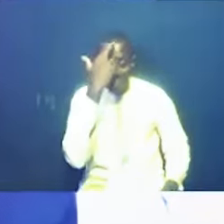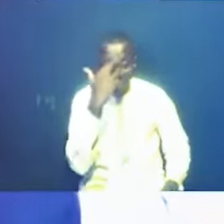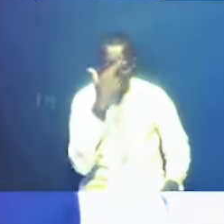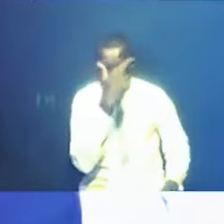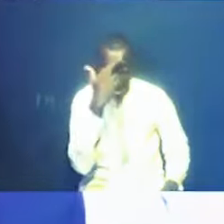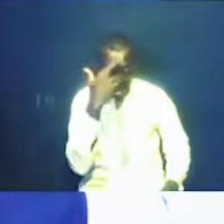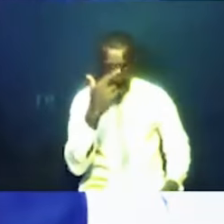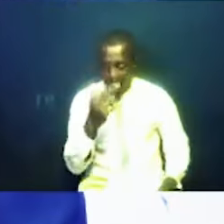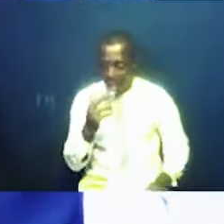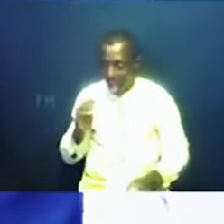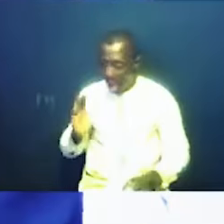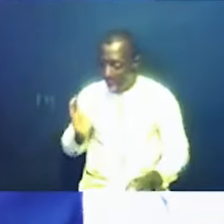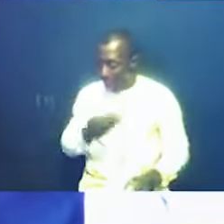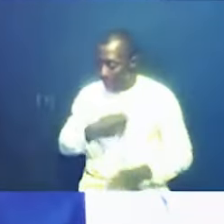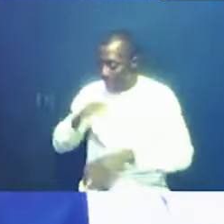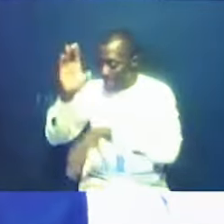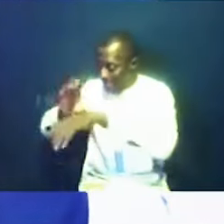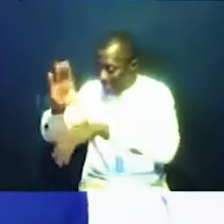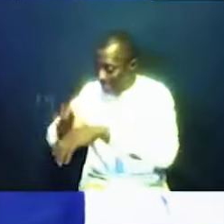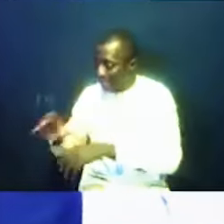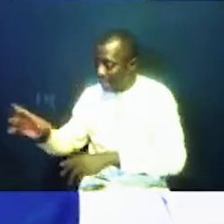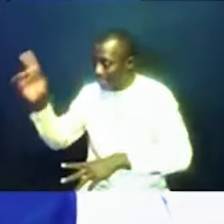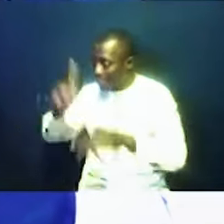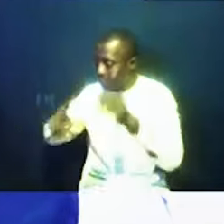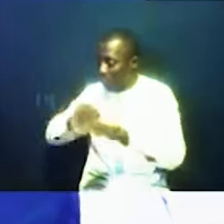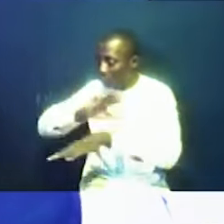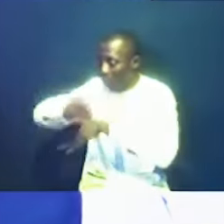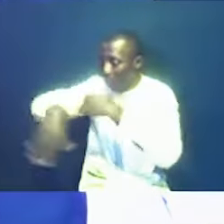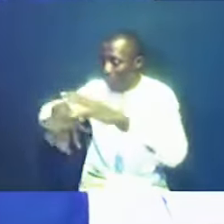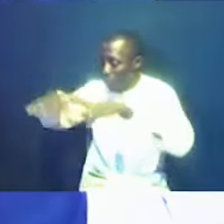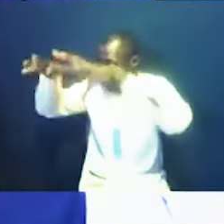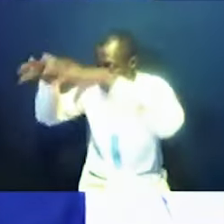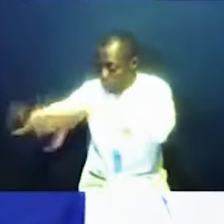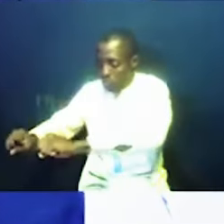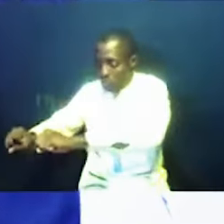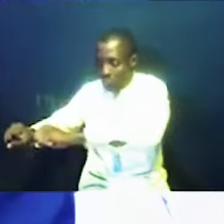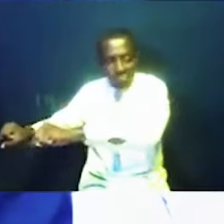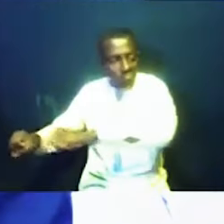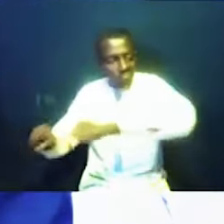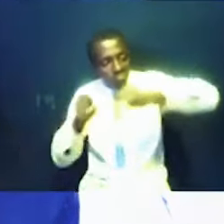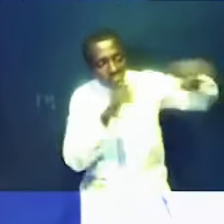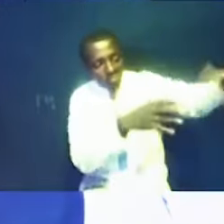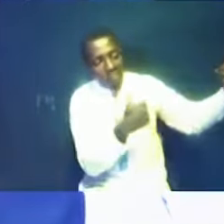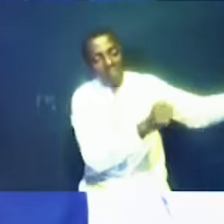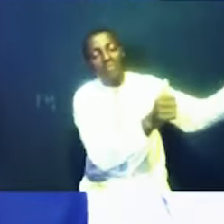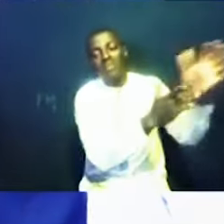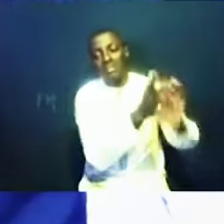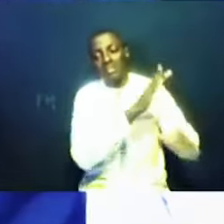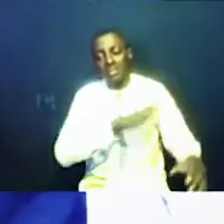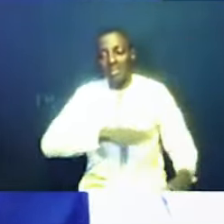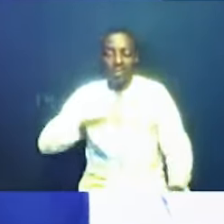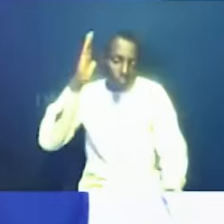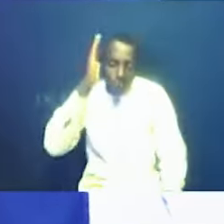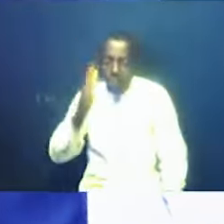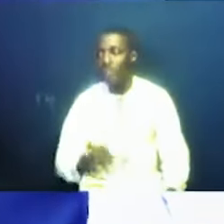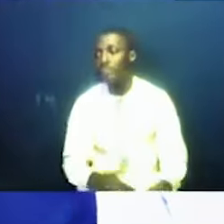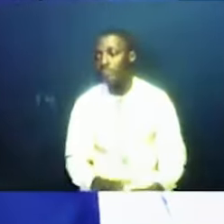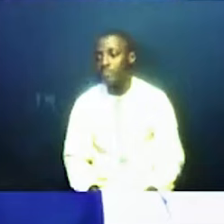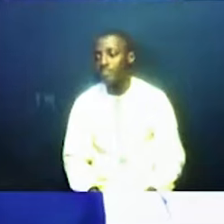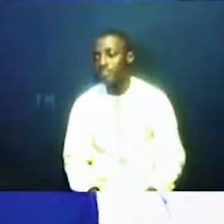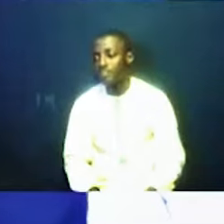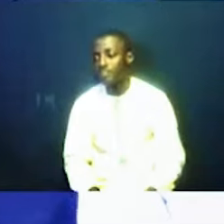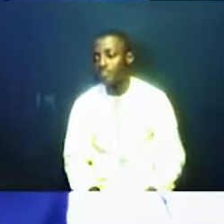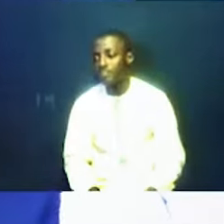ye jano sa ni penyina bejunu edi na Roman fo aba abefayen ene yenga yetihe nyina ni